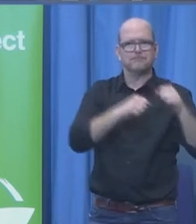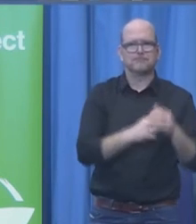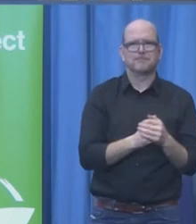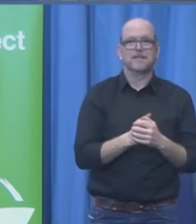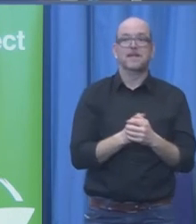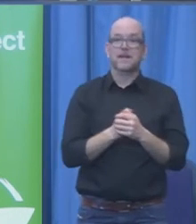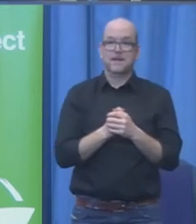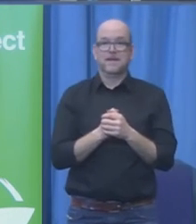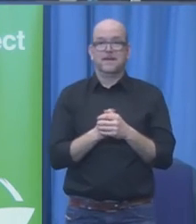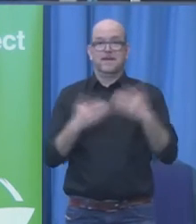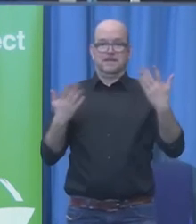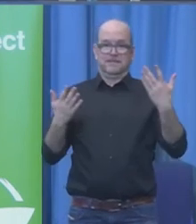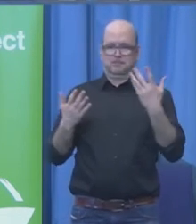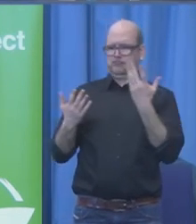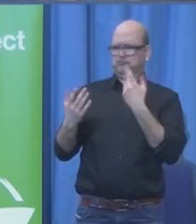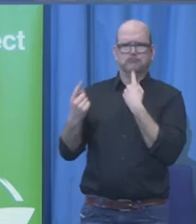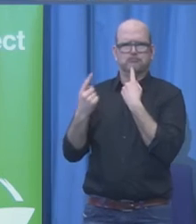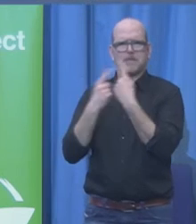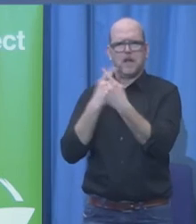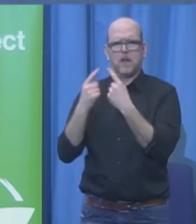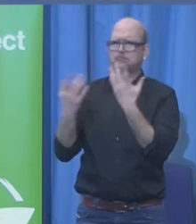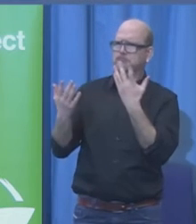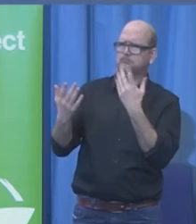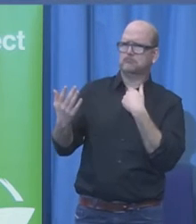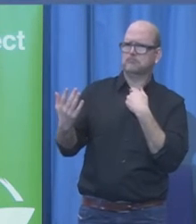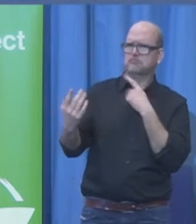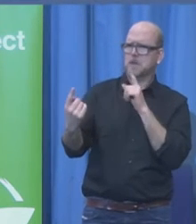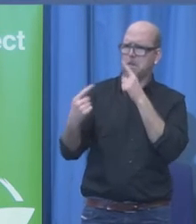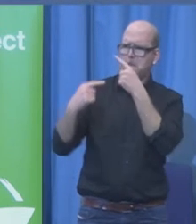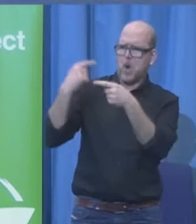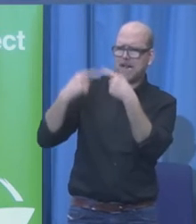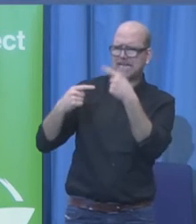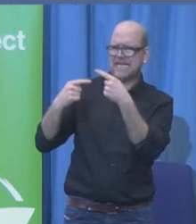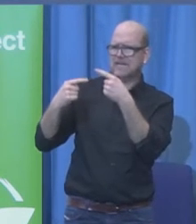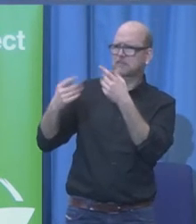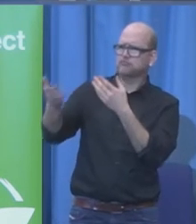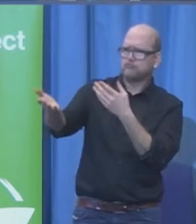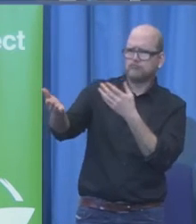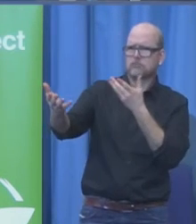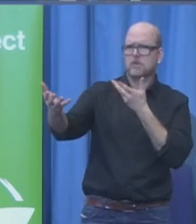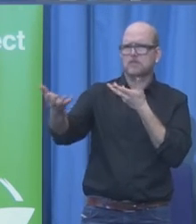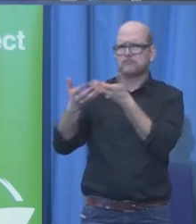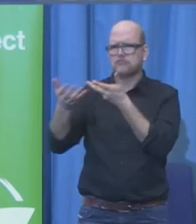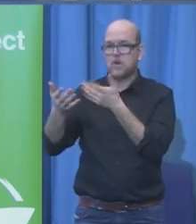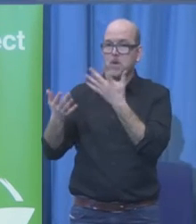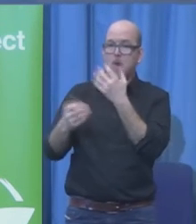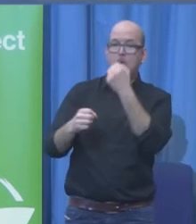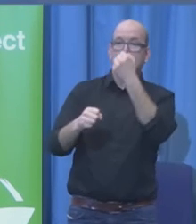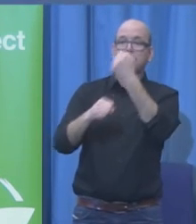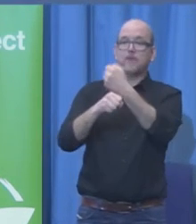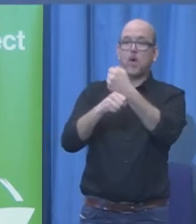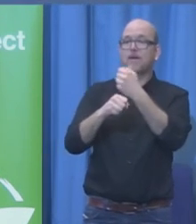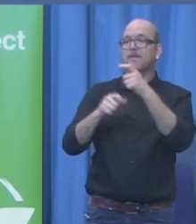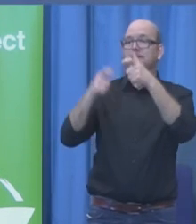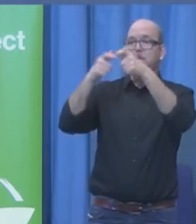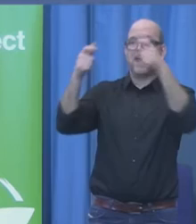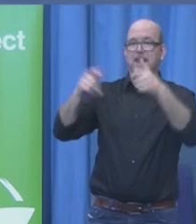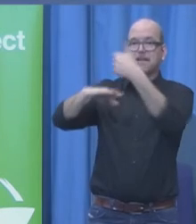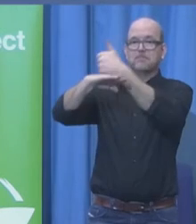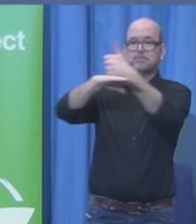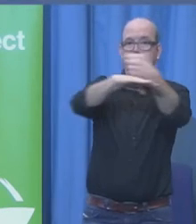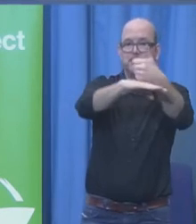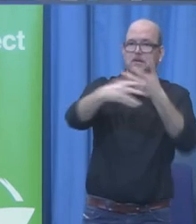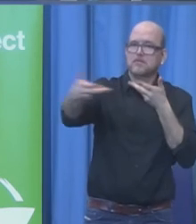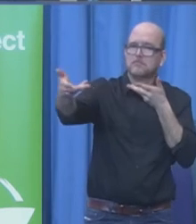politicians and employers and people with disability, and this is the way to